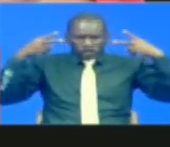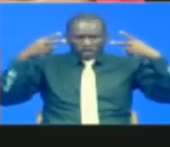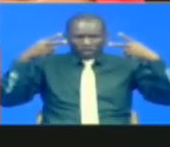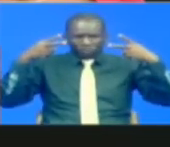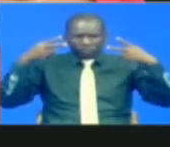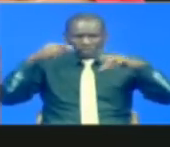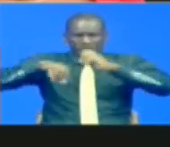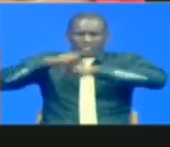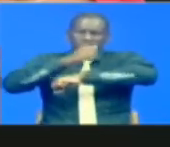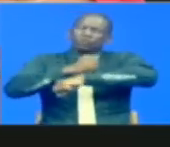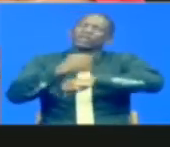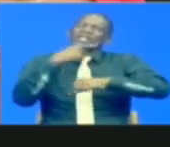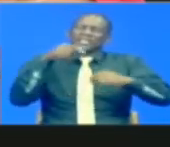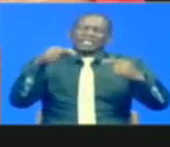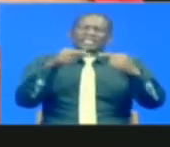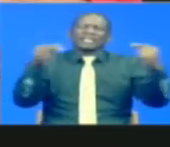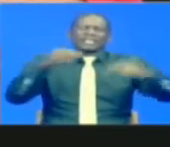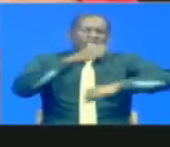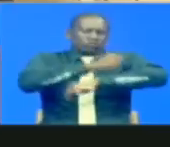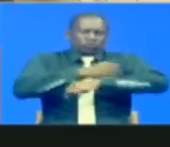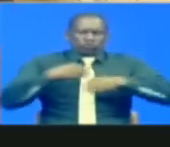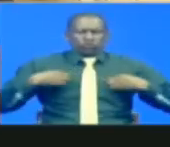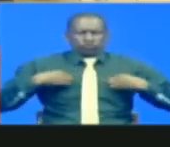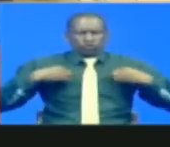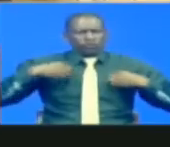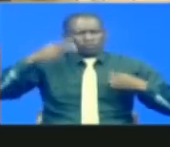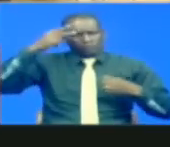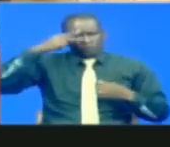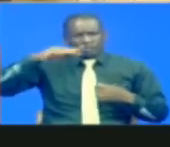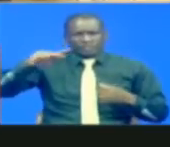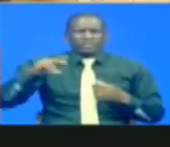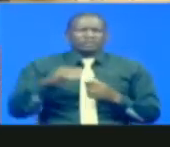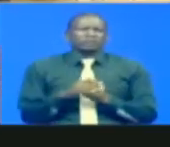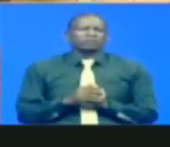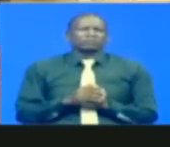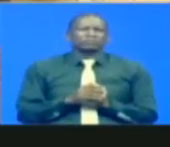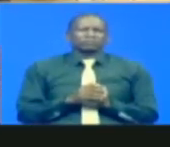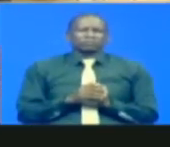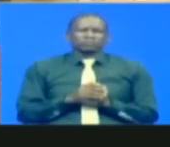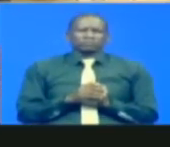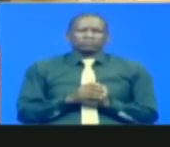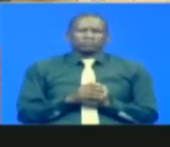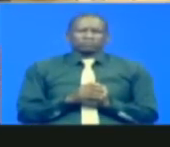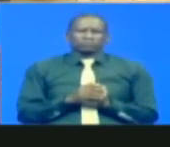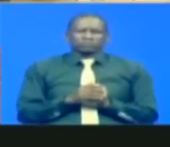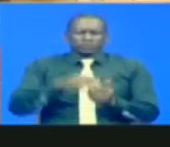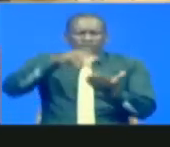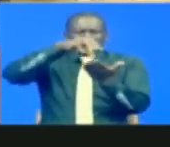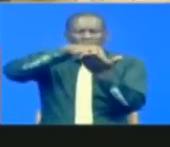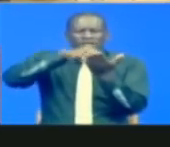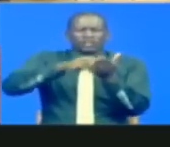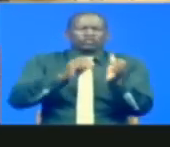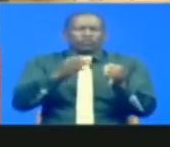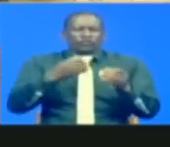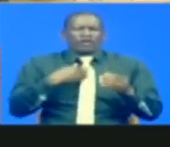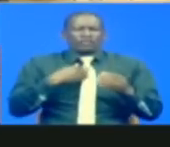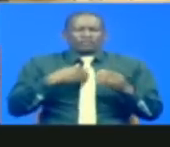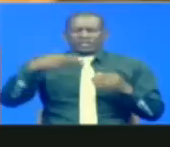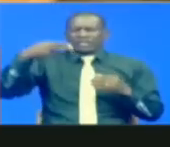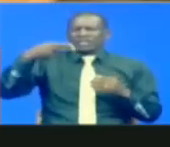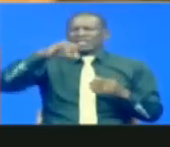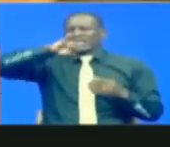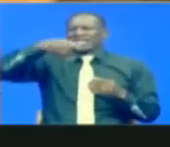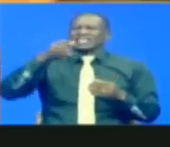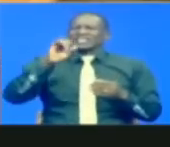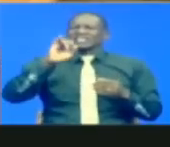against the school uniform policy. The case on wearing of hijabs by